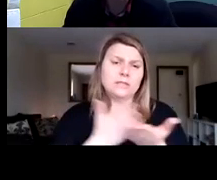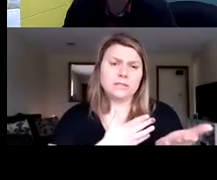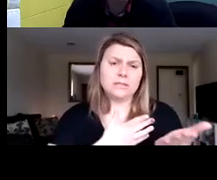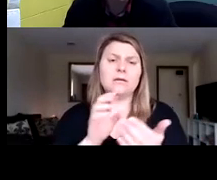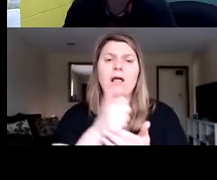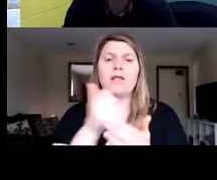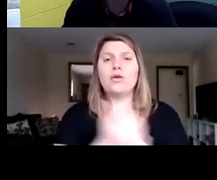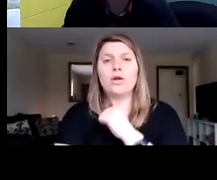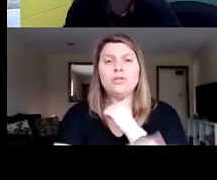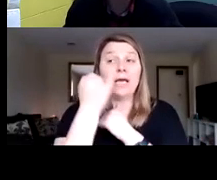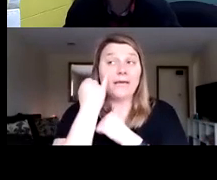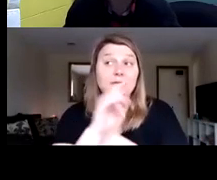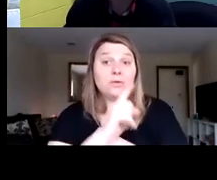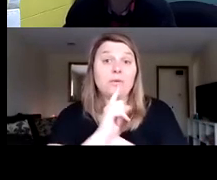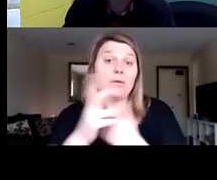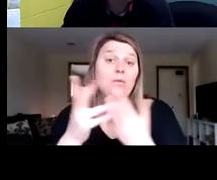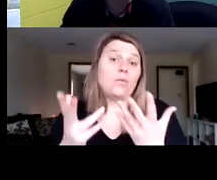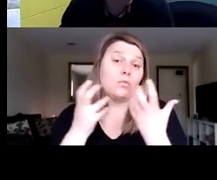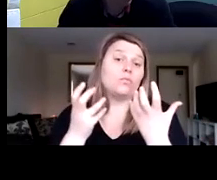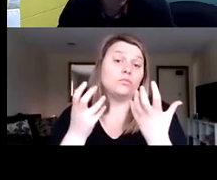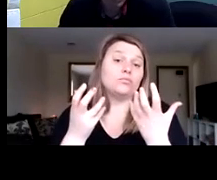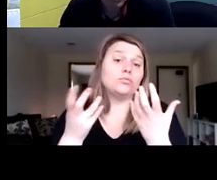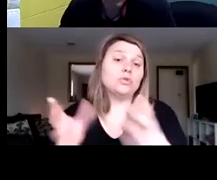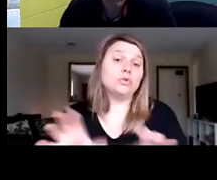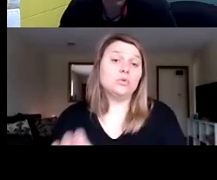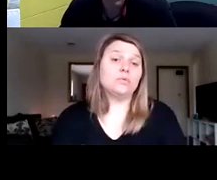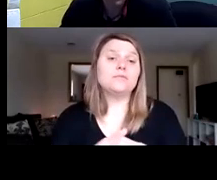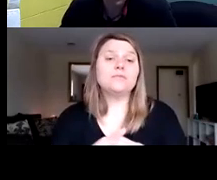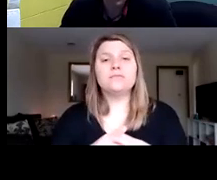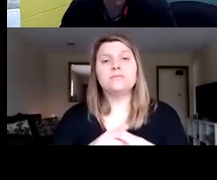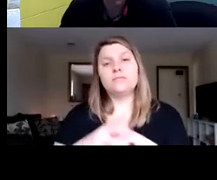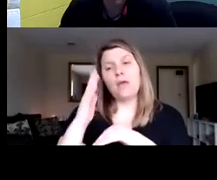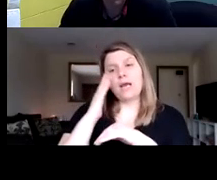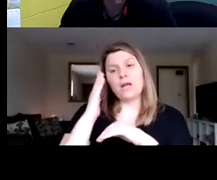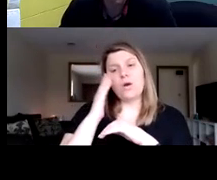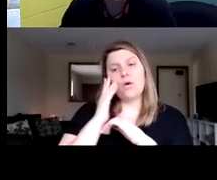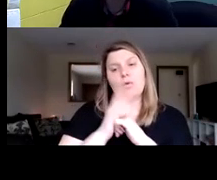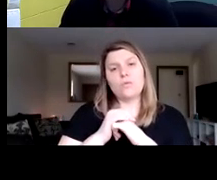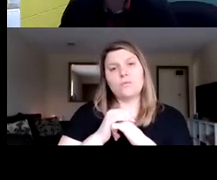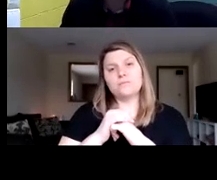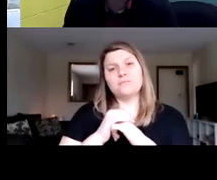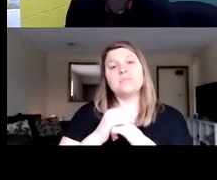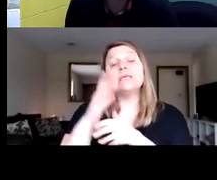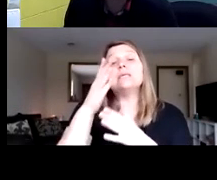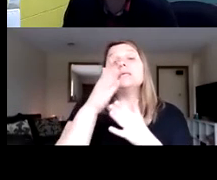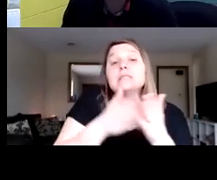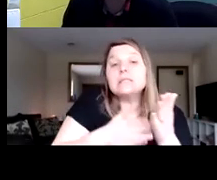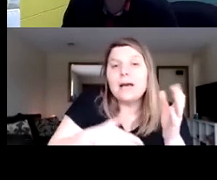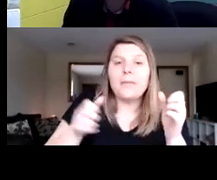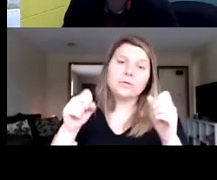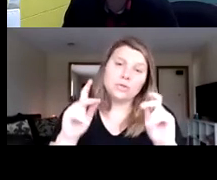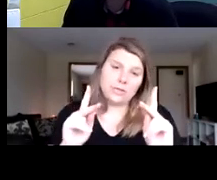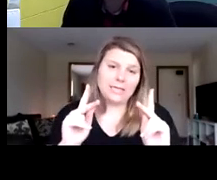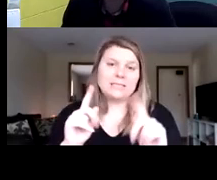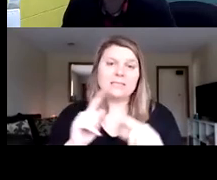if that's really the way that you want to go. I know there are some opportunities,